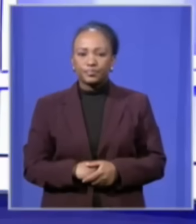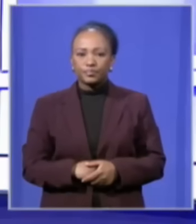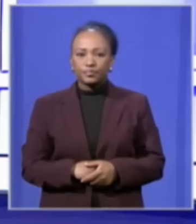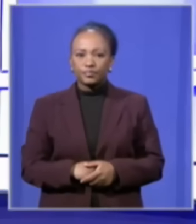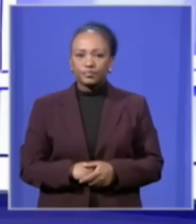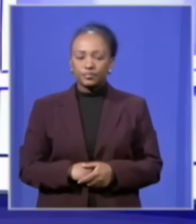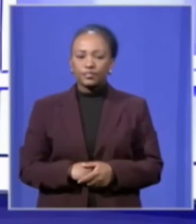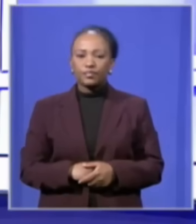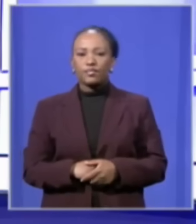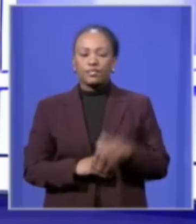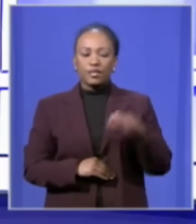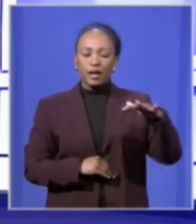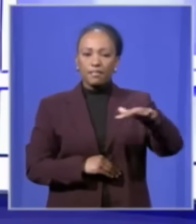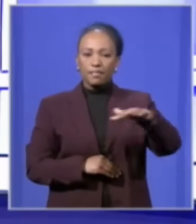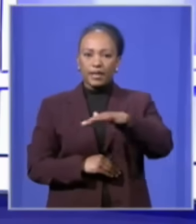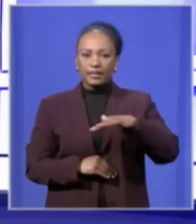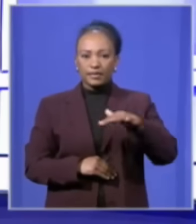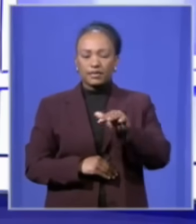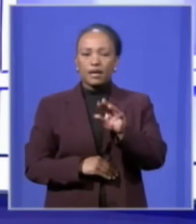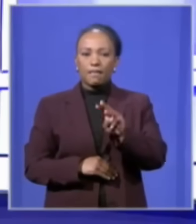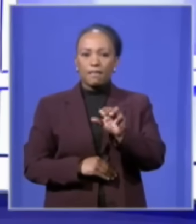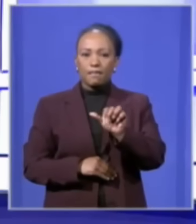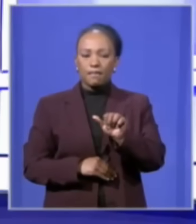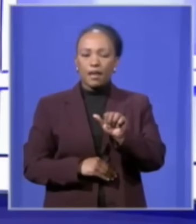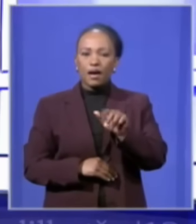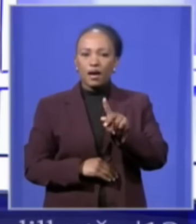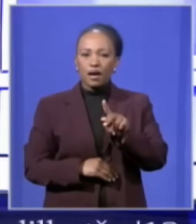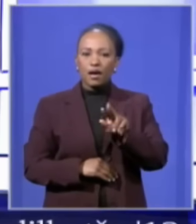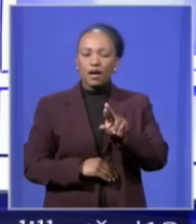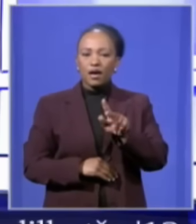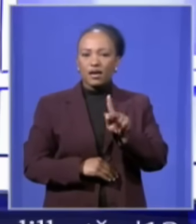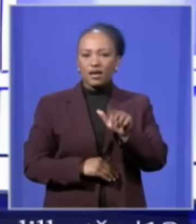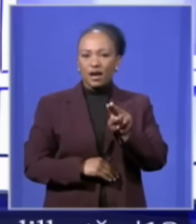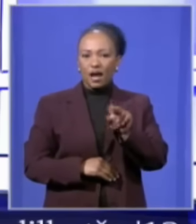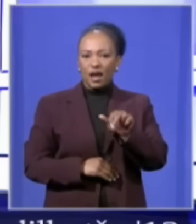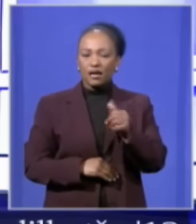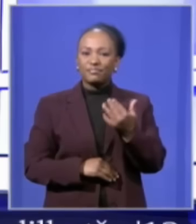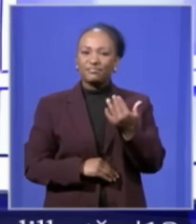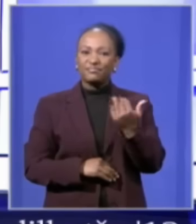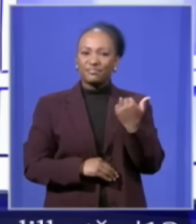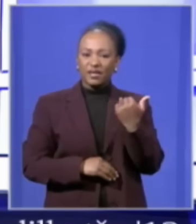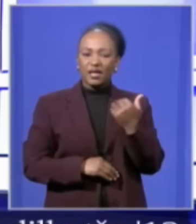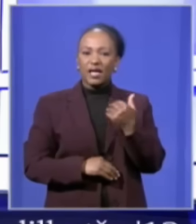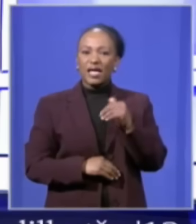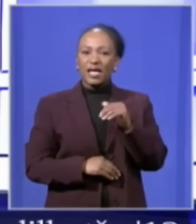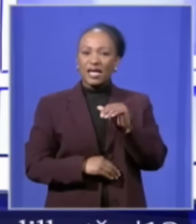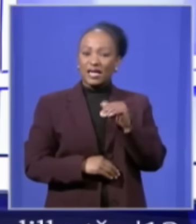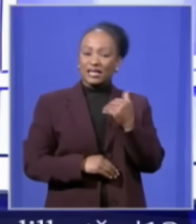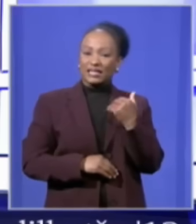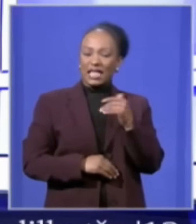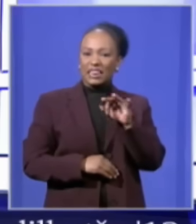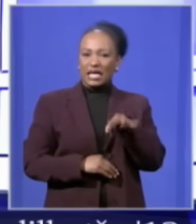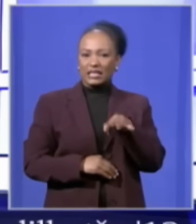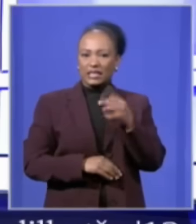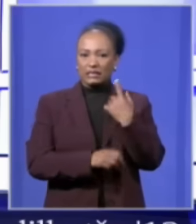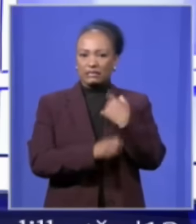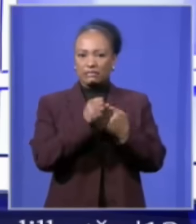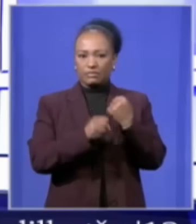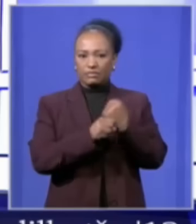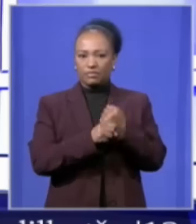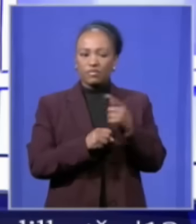Lefelo la Marikana ile la baka dipolelo tša go gana go fela mengwageng ye 13 e fetilego ka ge bašomi ba diketekete ba ile ba